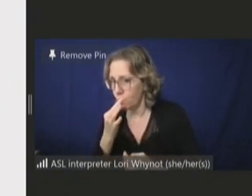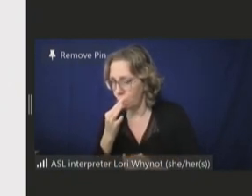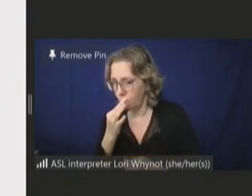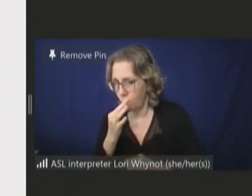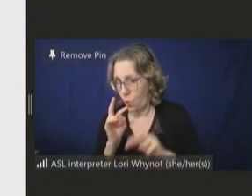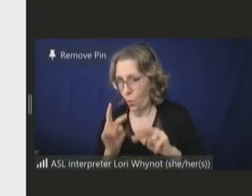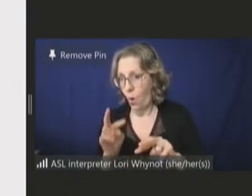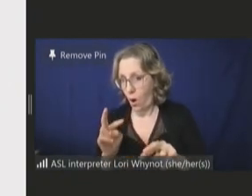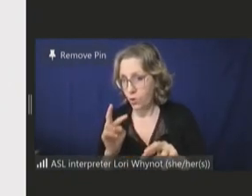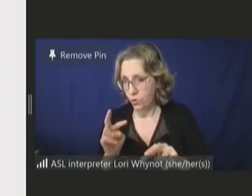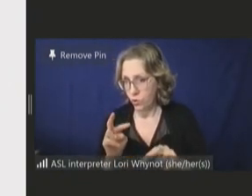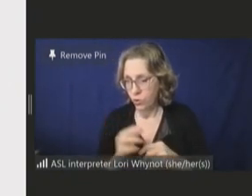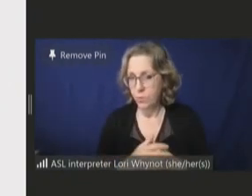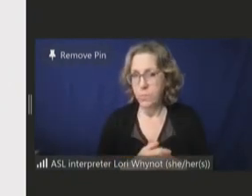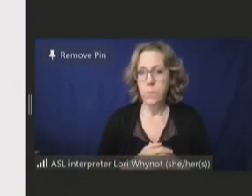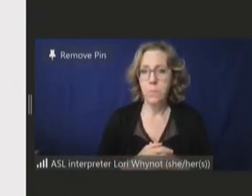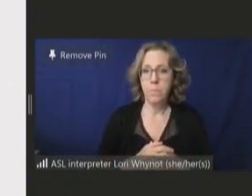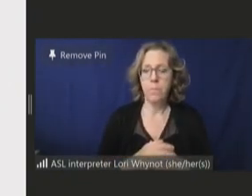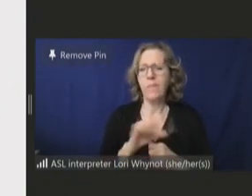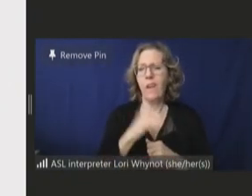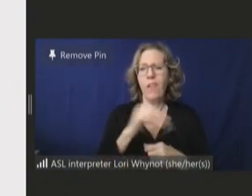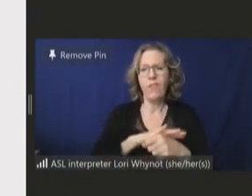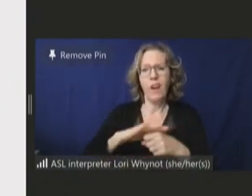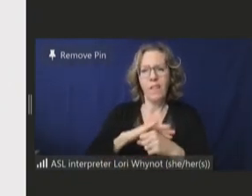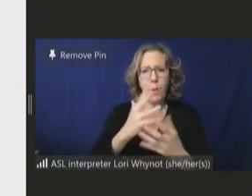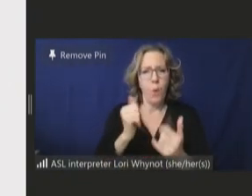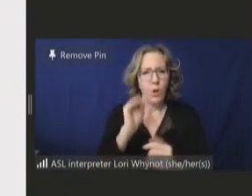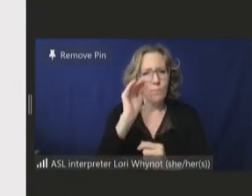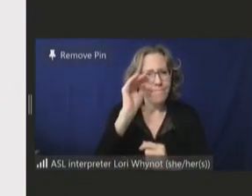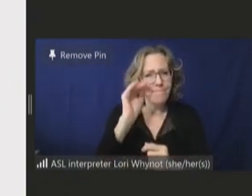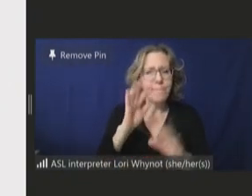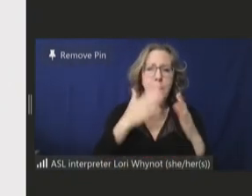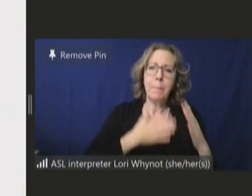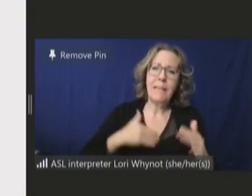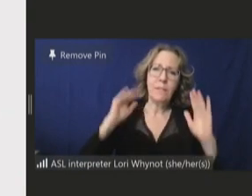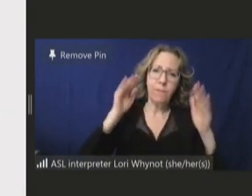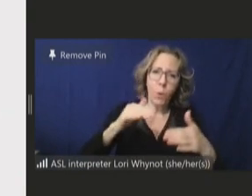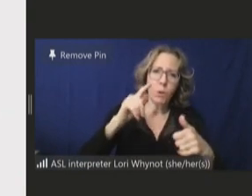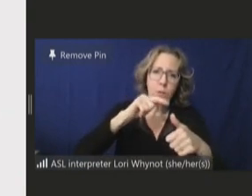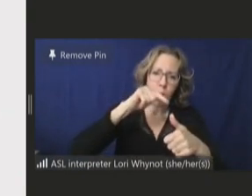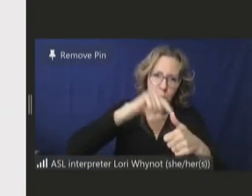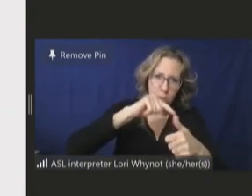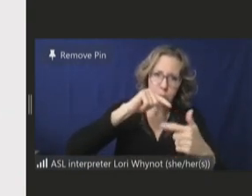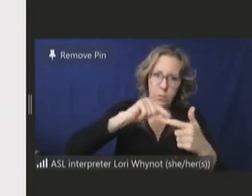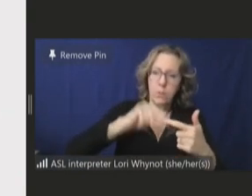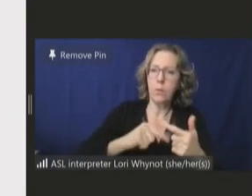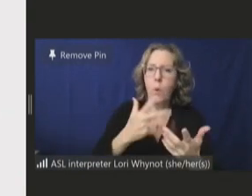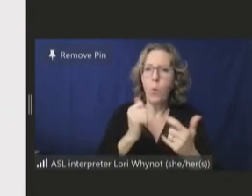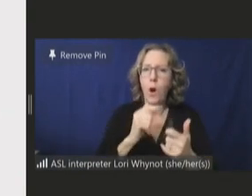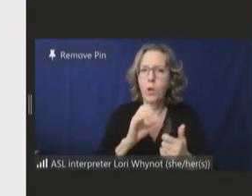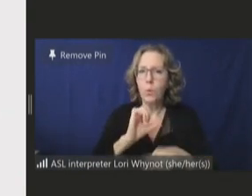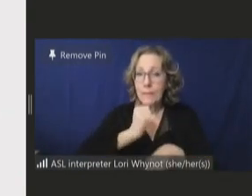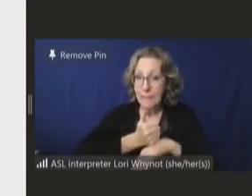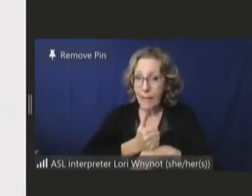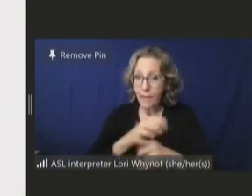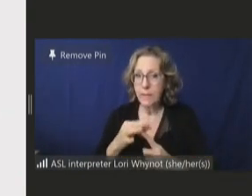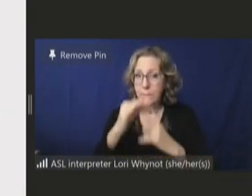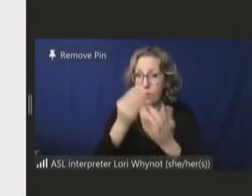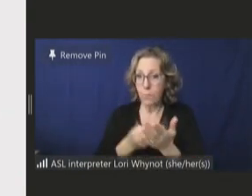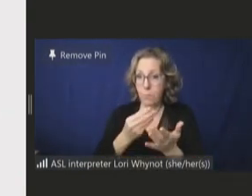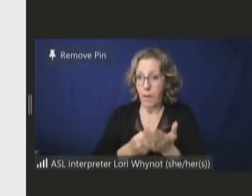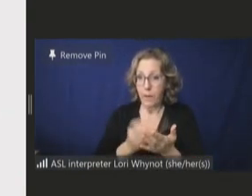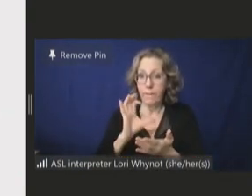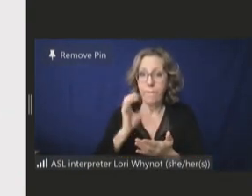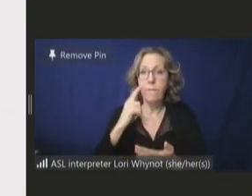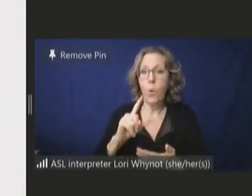several areas that we want them to focus on. Again, creating dedicated funding to support paratransit systems,